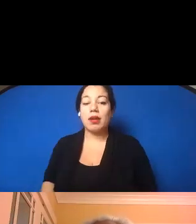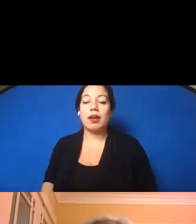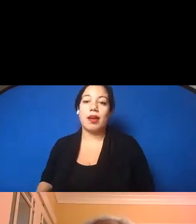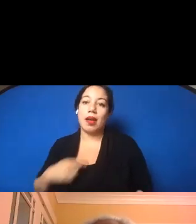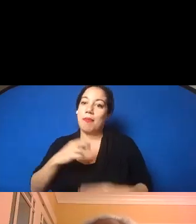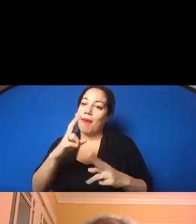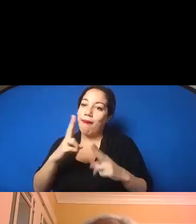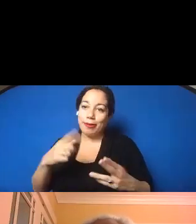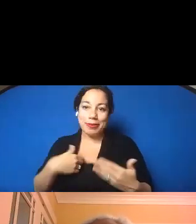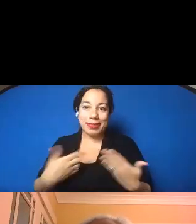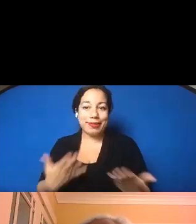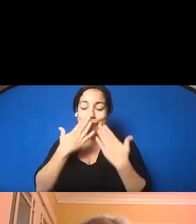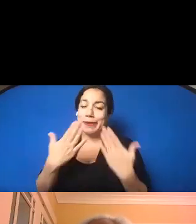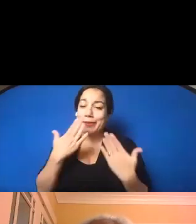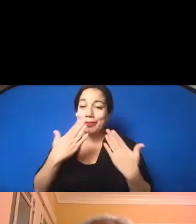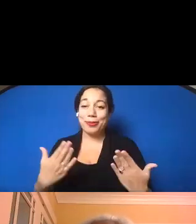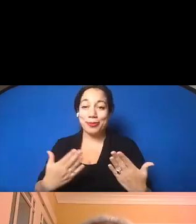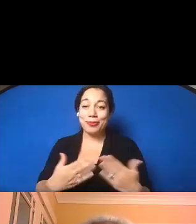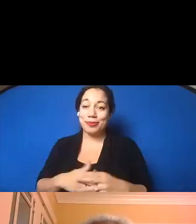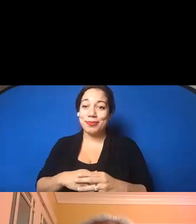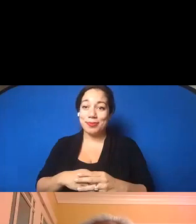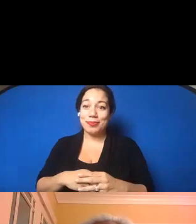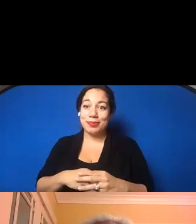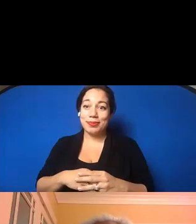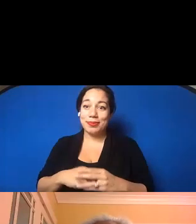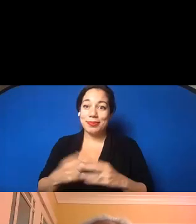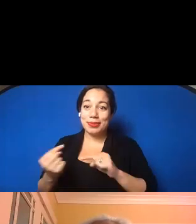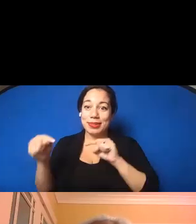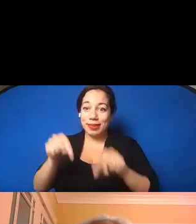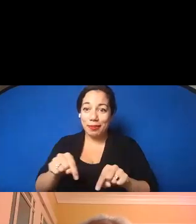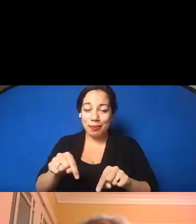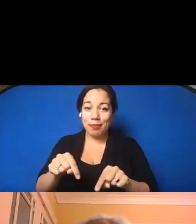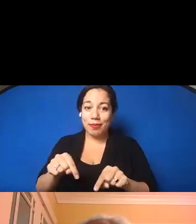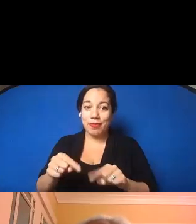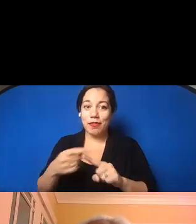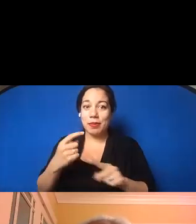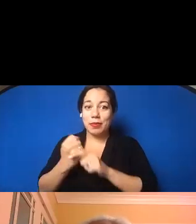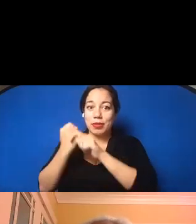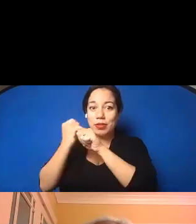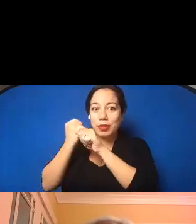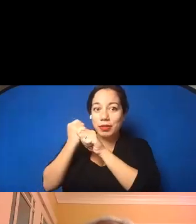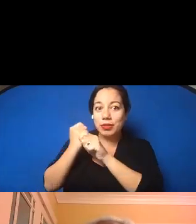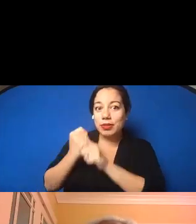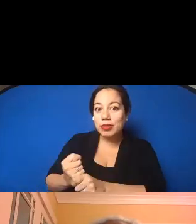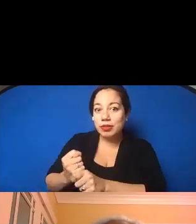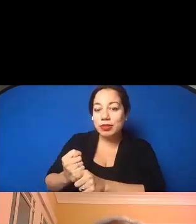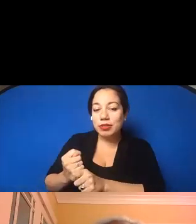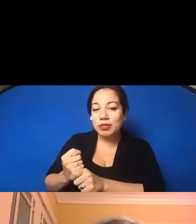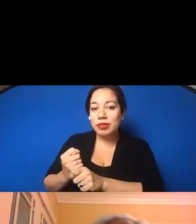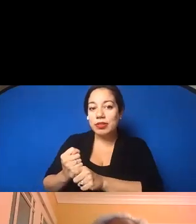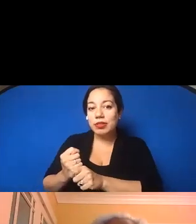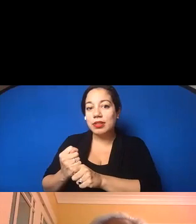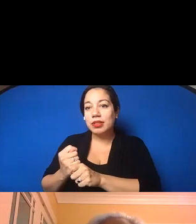all and grateful to be coming to you from the traditional and unceded territories of